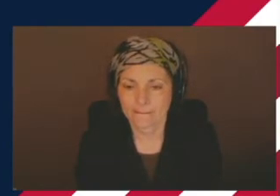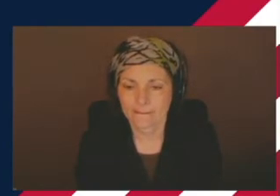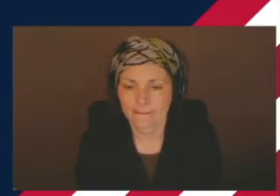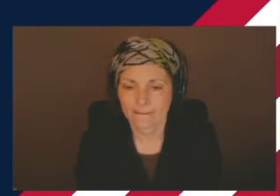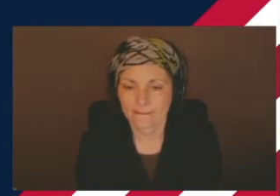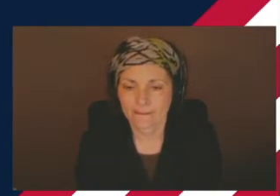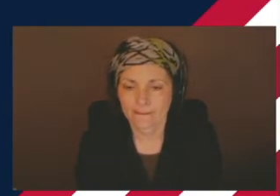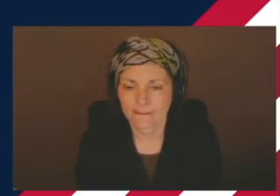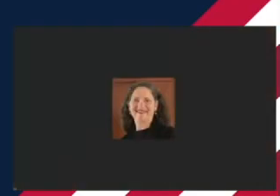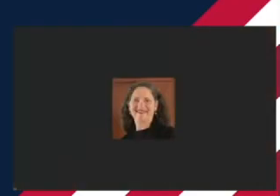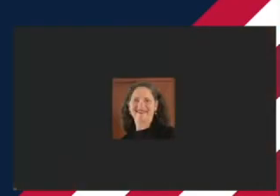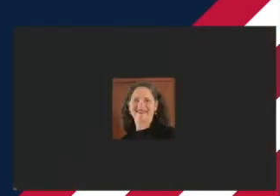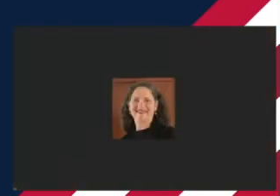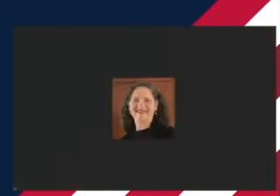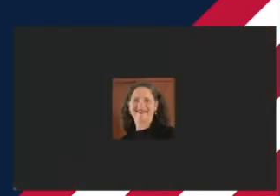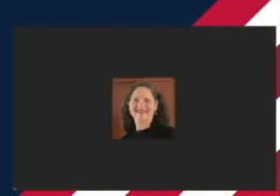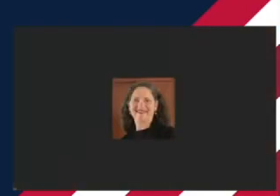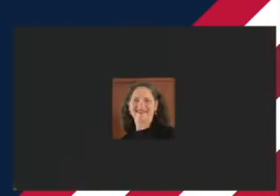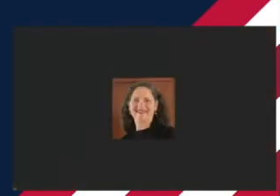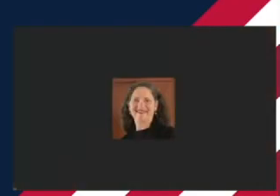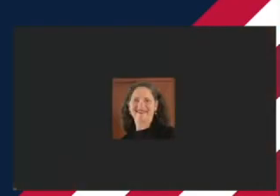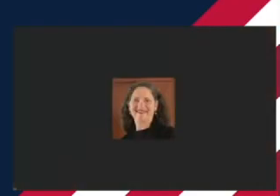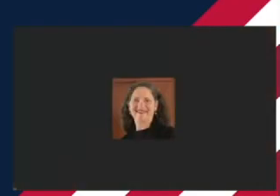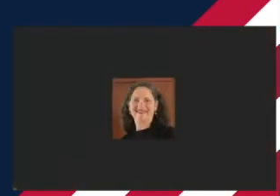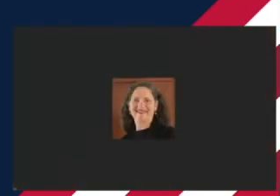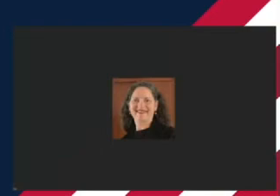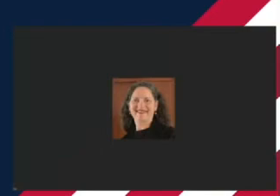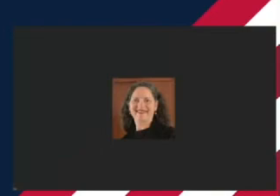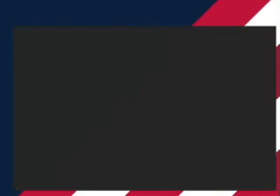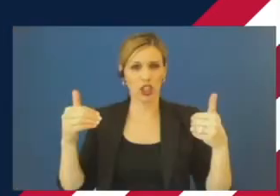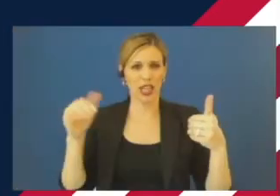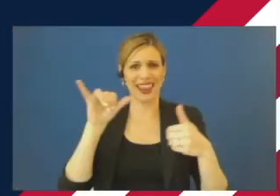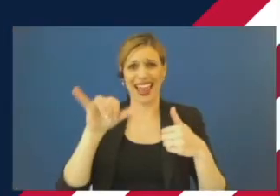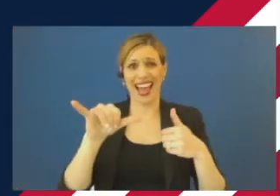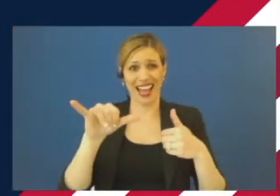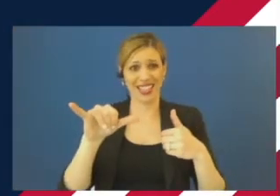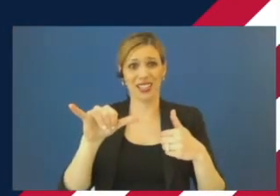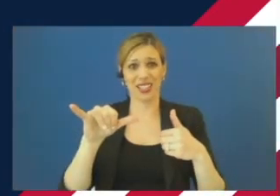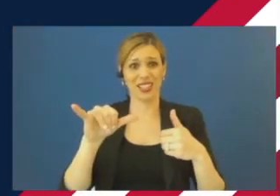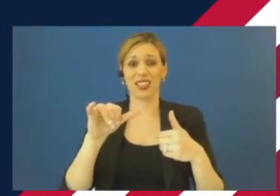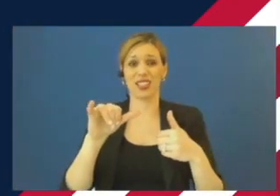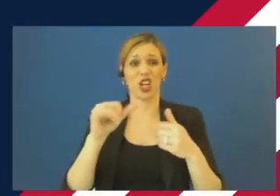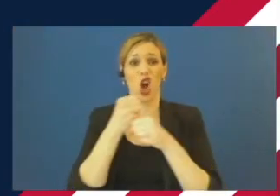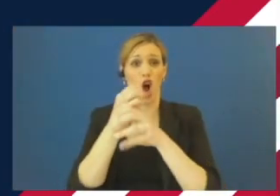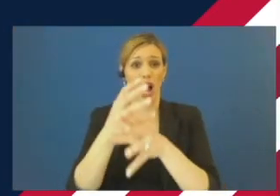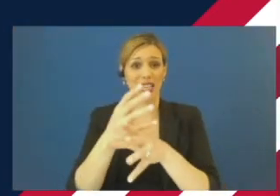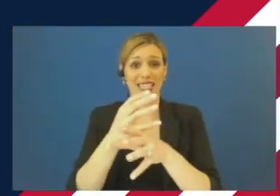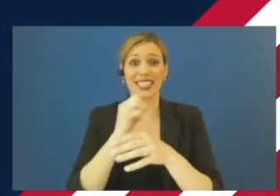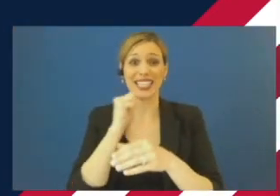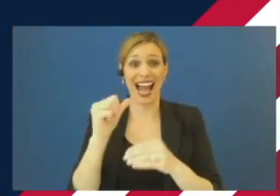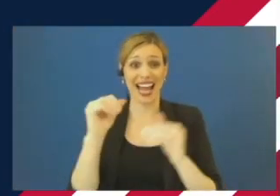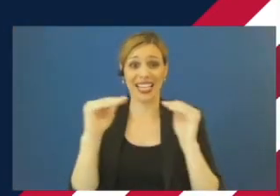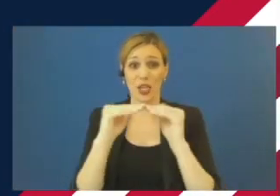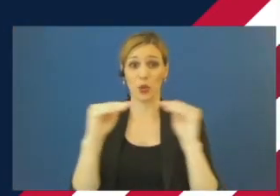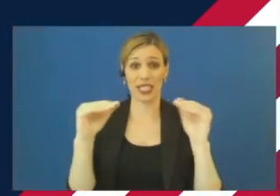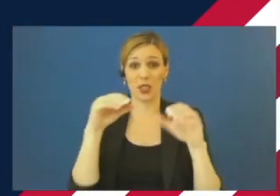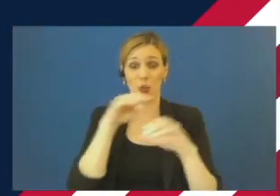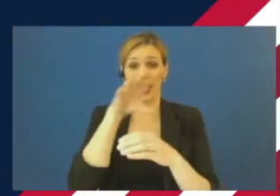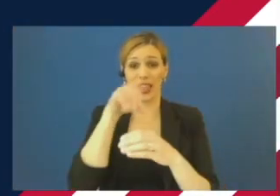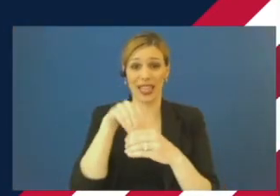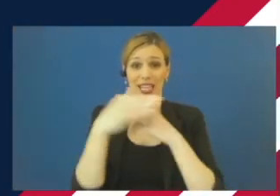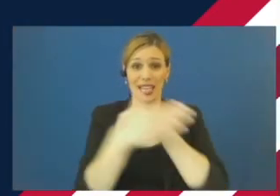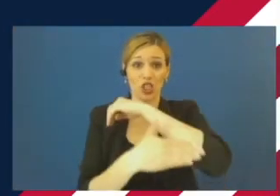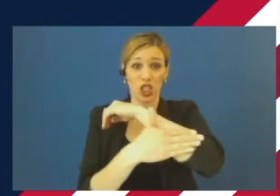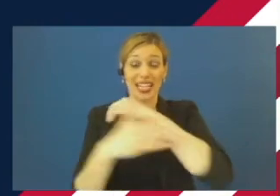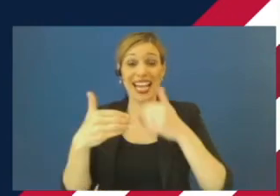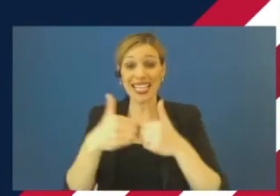the bedrock of inequality in this nation, and that's because segregation creates opportunities to